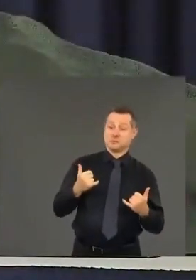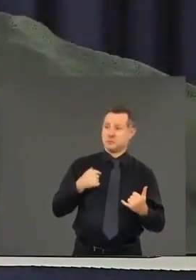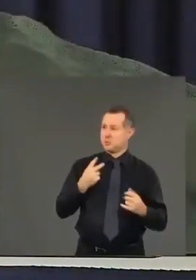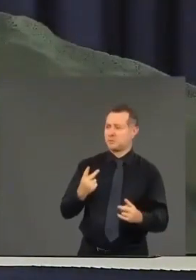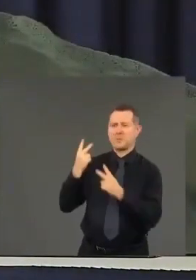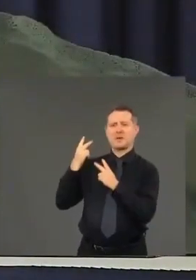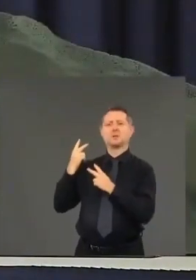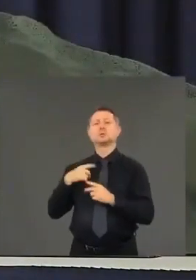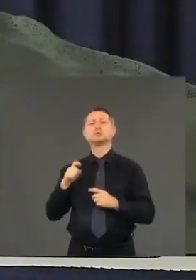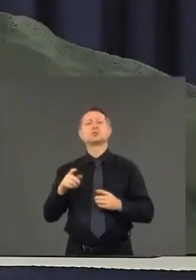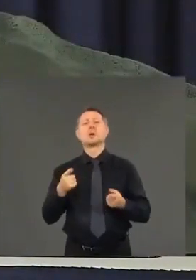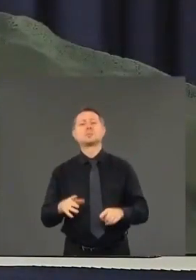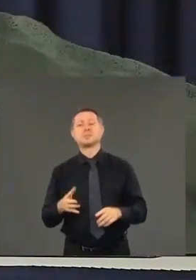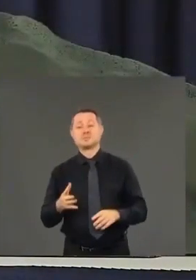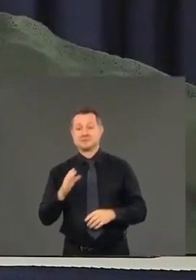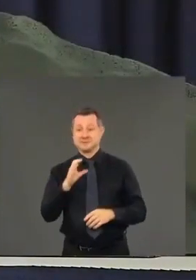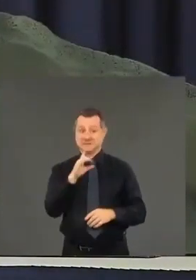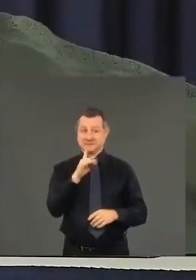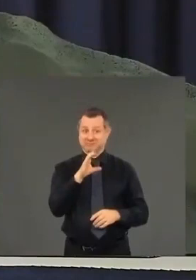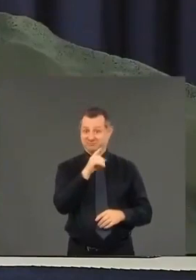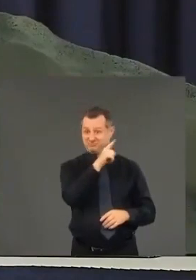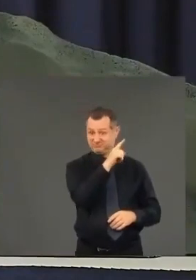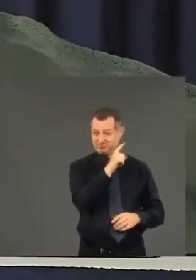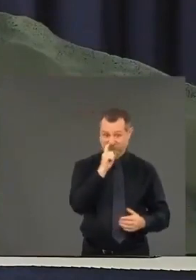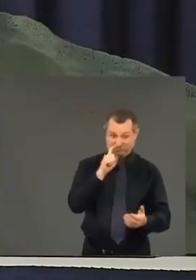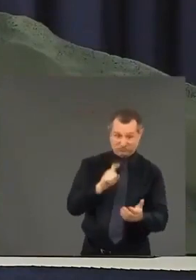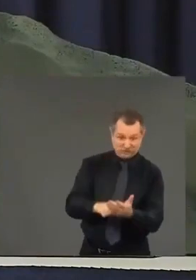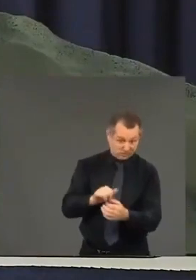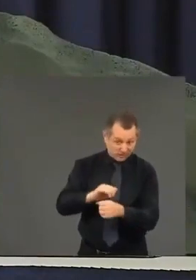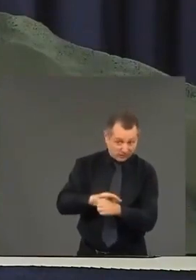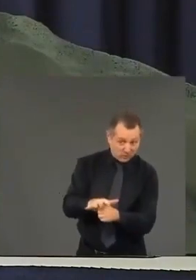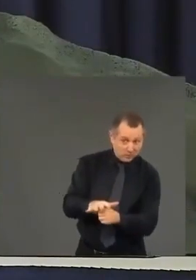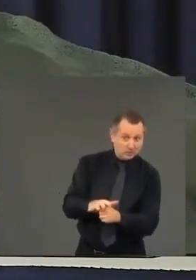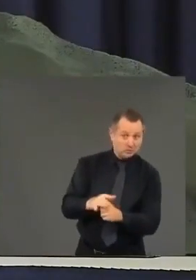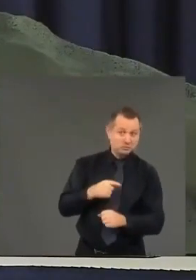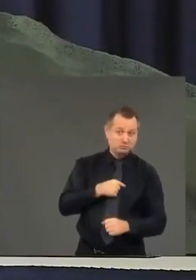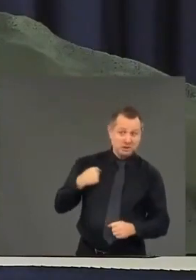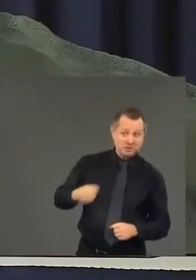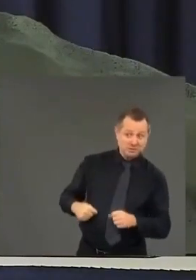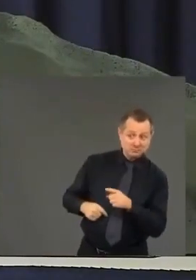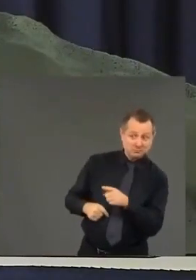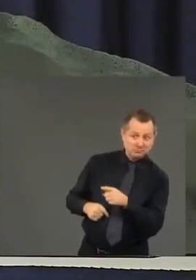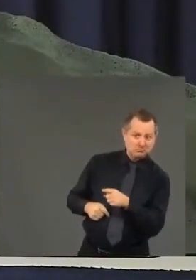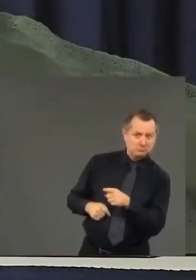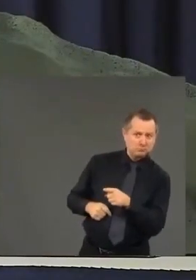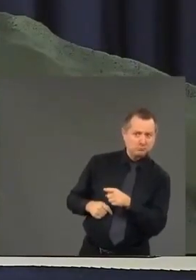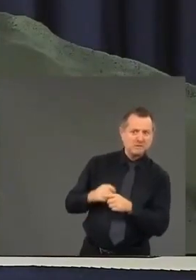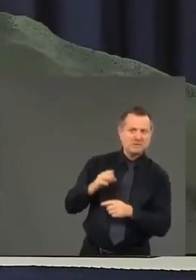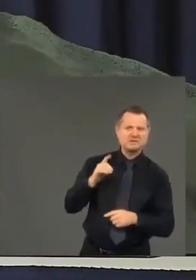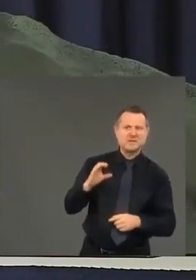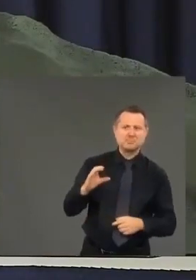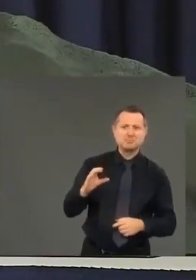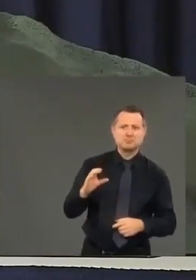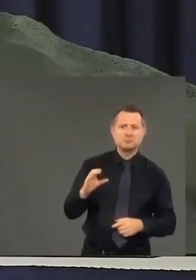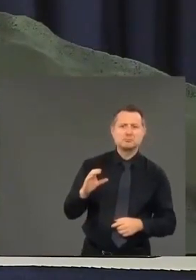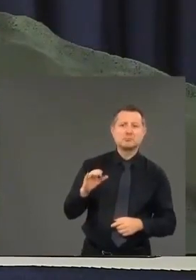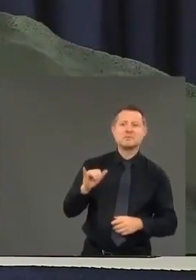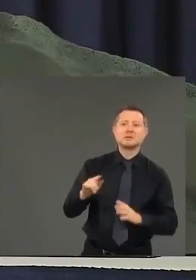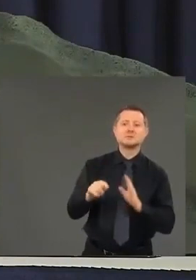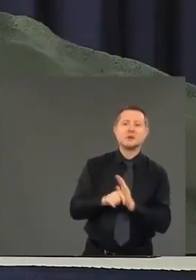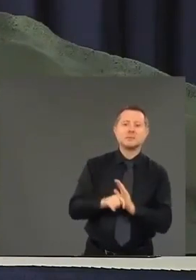CDC, when they saw the virus, Luis, in China last December, should have taken out the